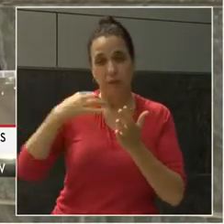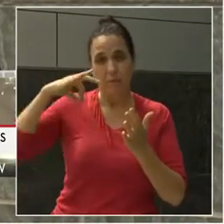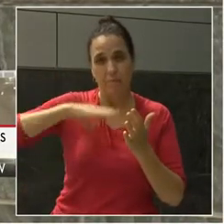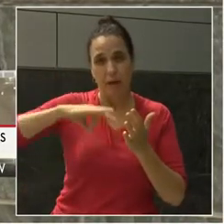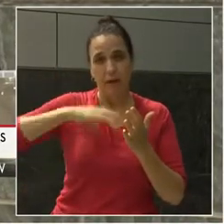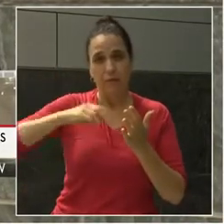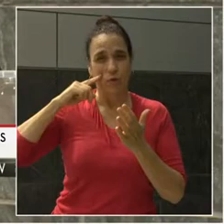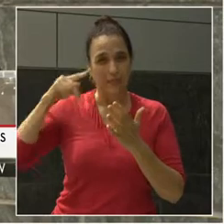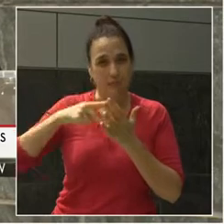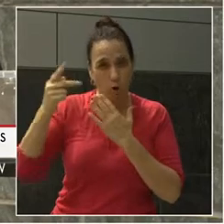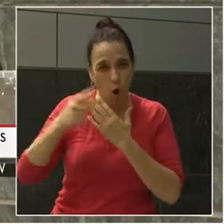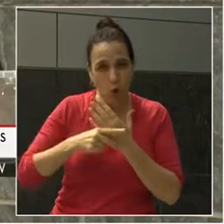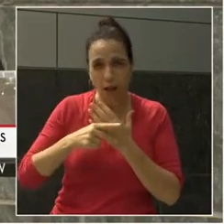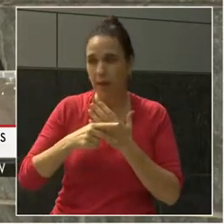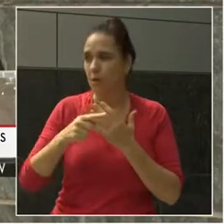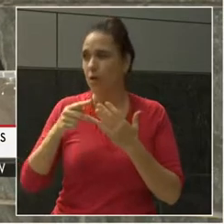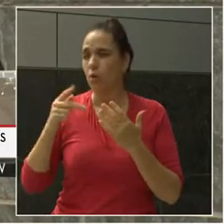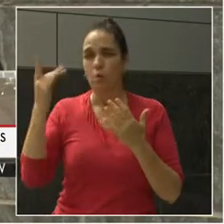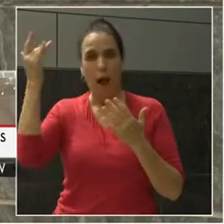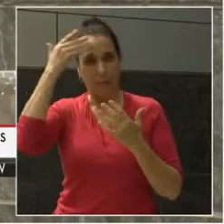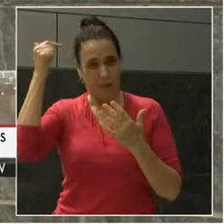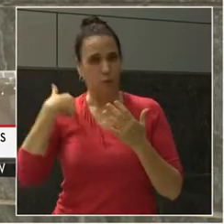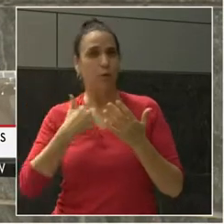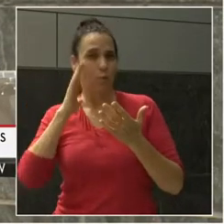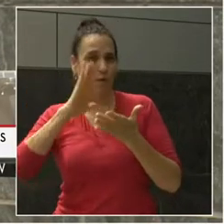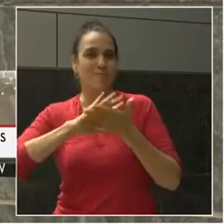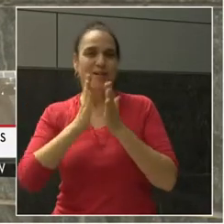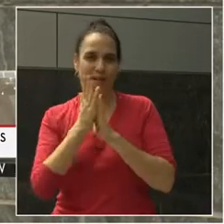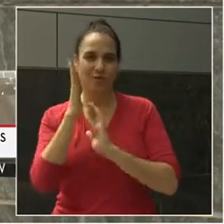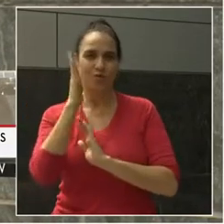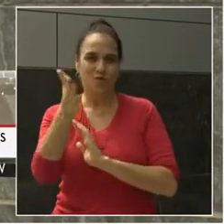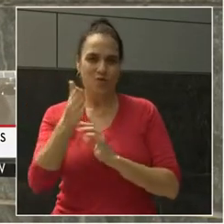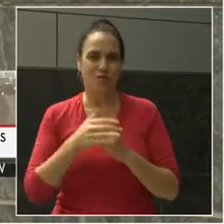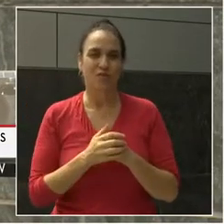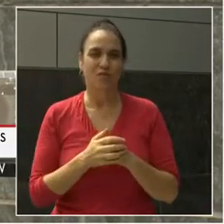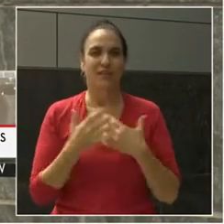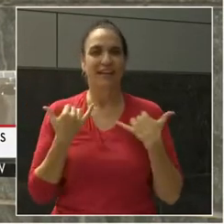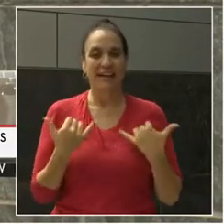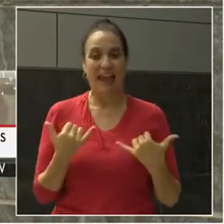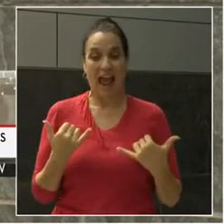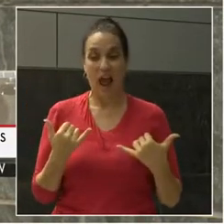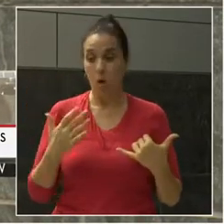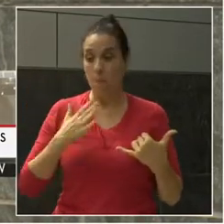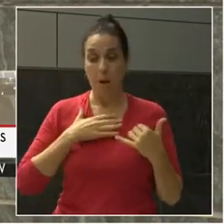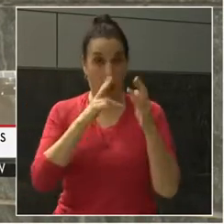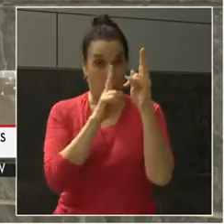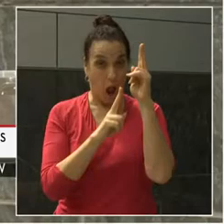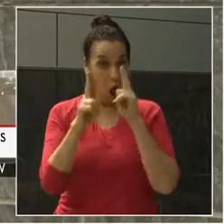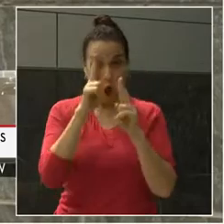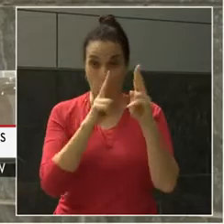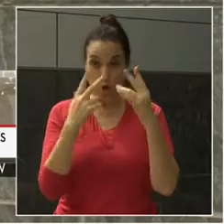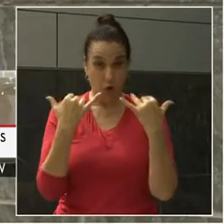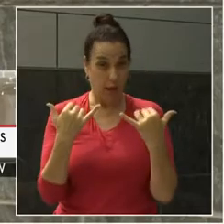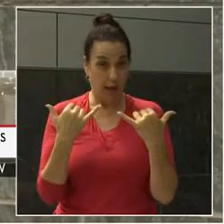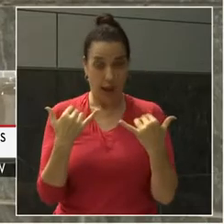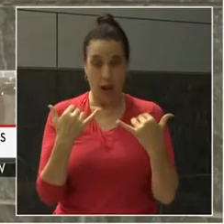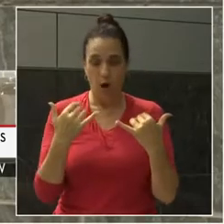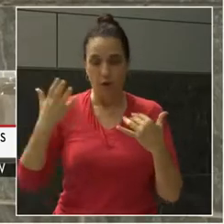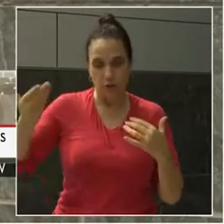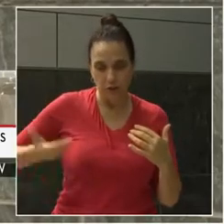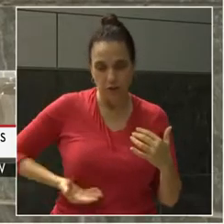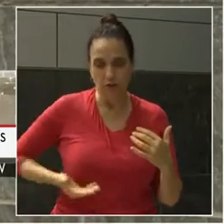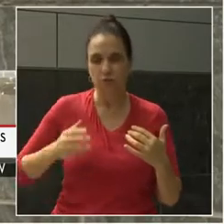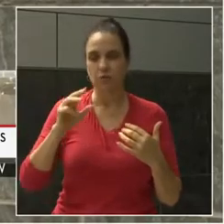and opportunity because we are the future. It is now within my greatest honor to introduce Mayor